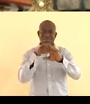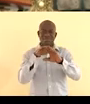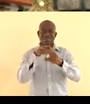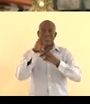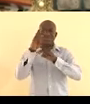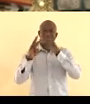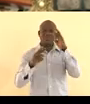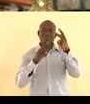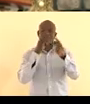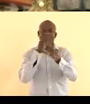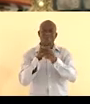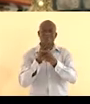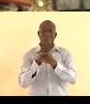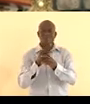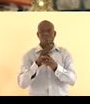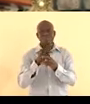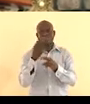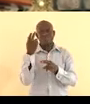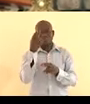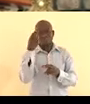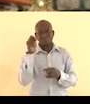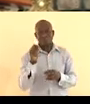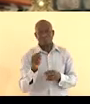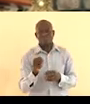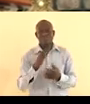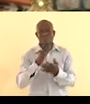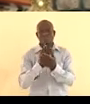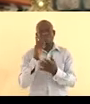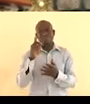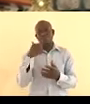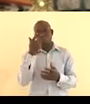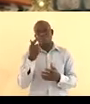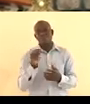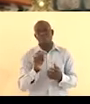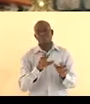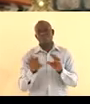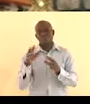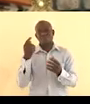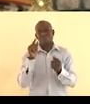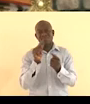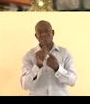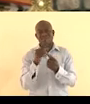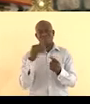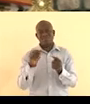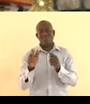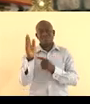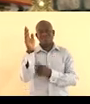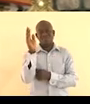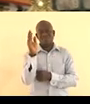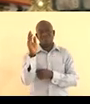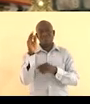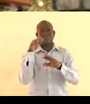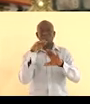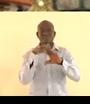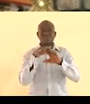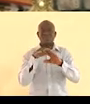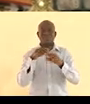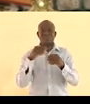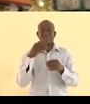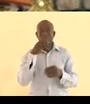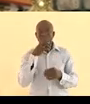this worldly perspective. I mean, if somebody says he's doing the will of God and speaking for God and dies in the prime of life at the age of